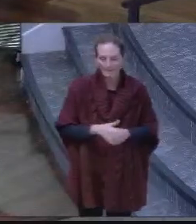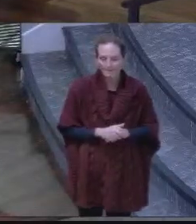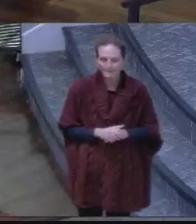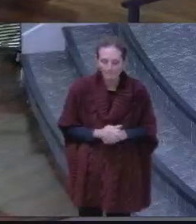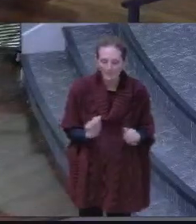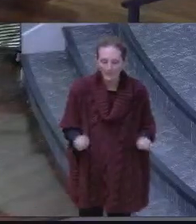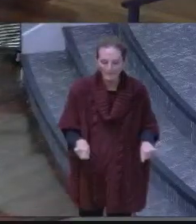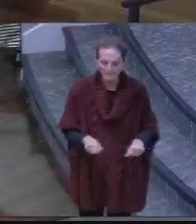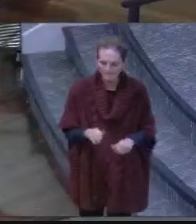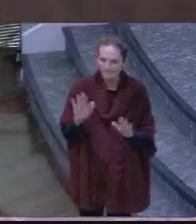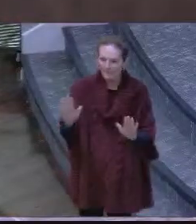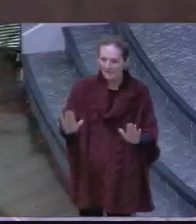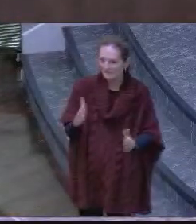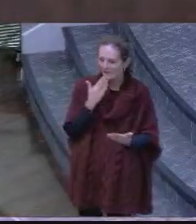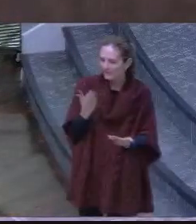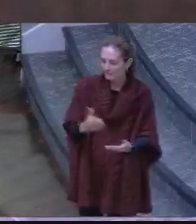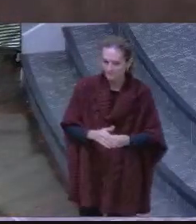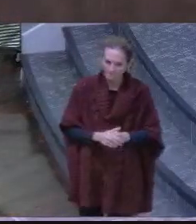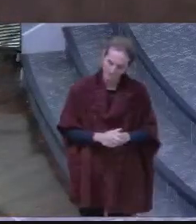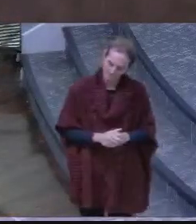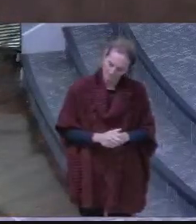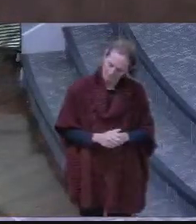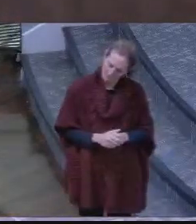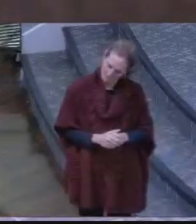That would be excellent. Thank you so much.